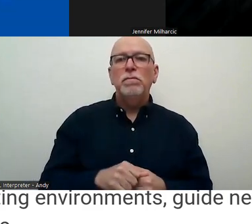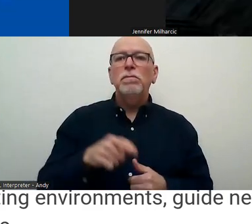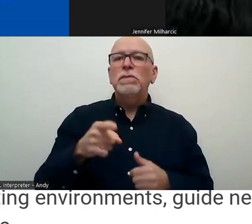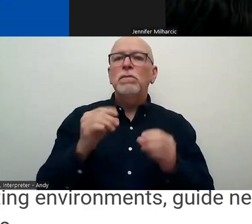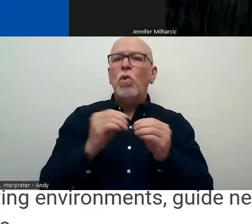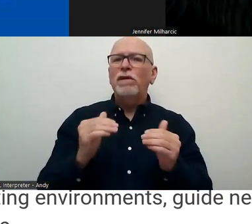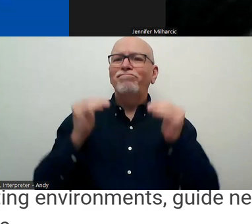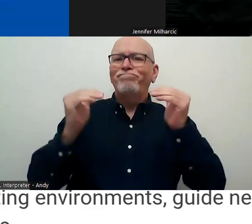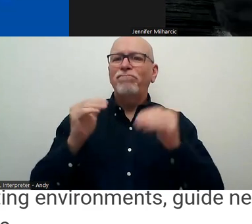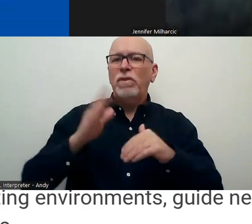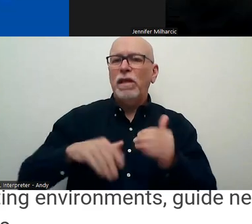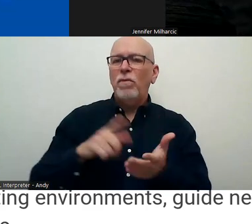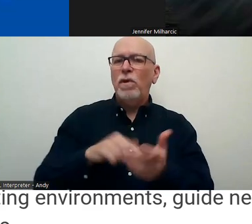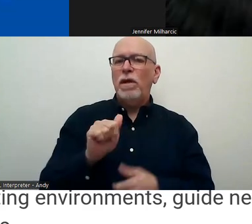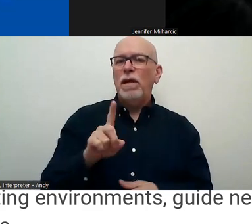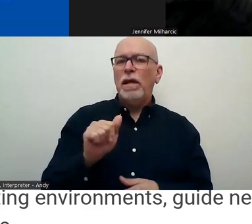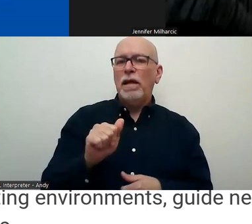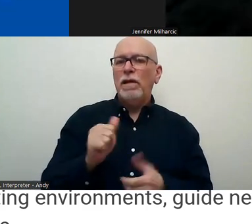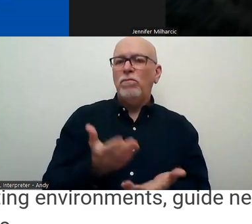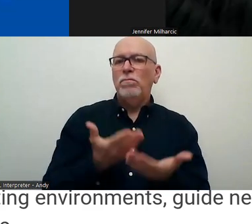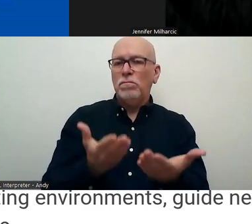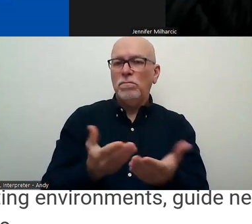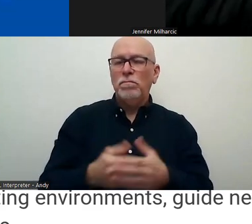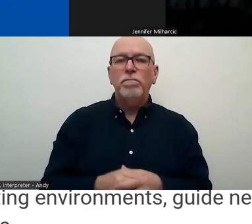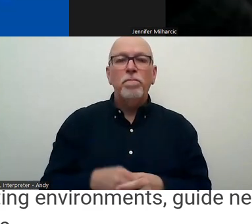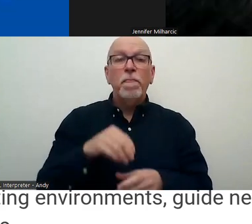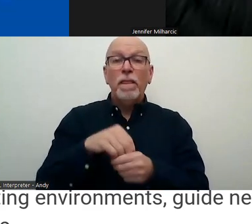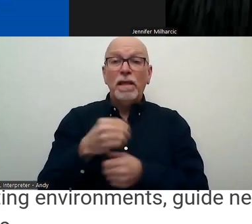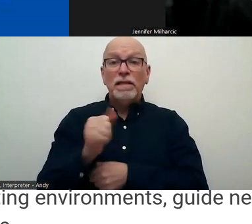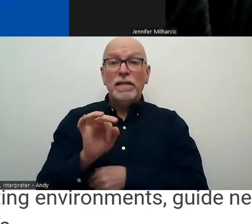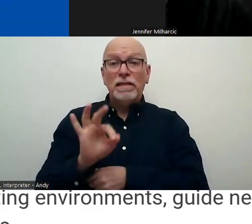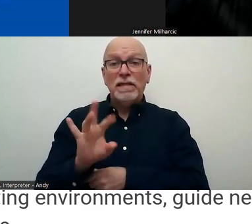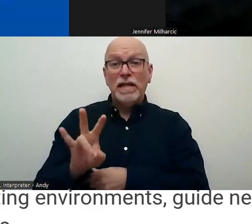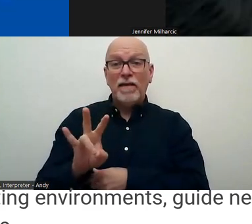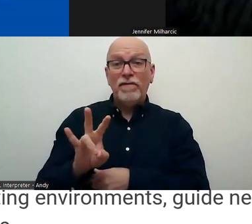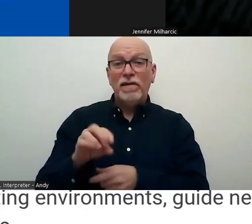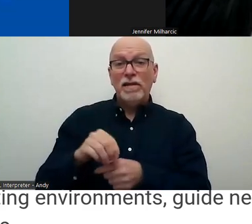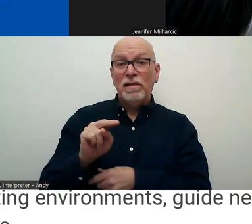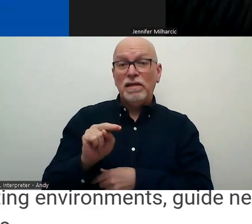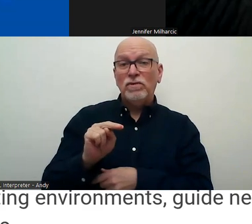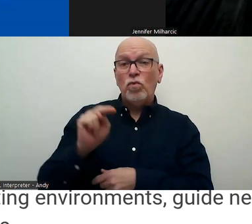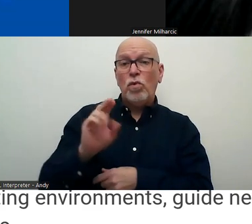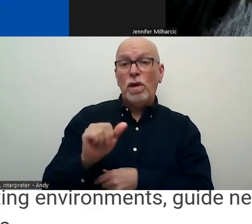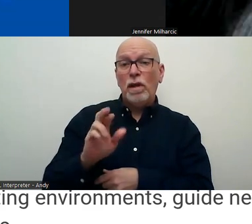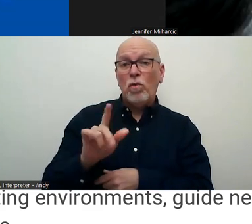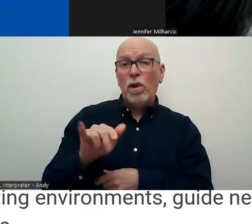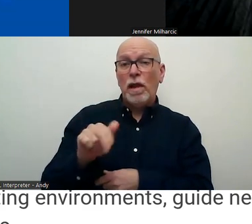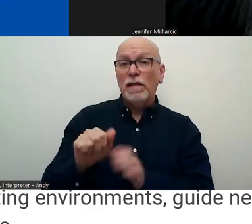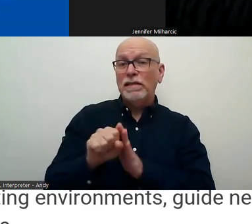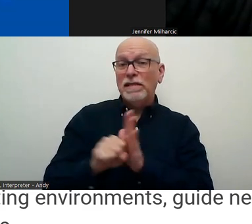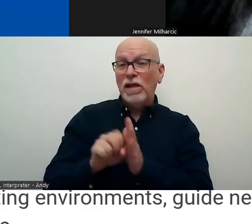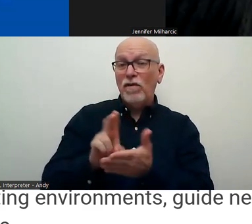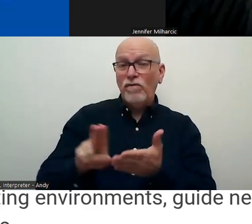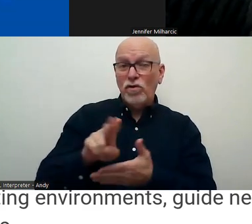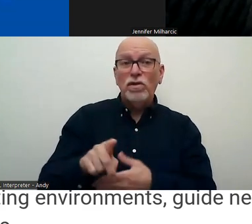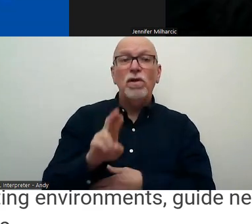what the ada commands in 1997 at north carolina state university ronald mays